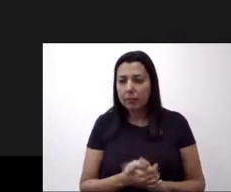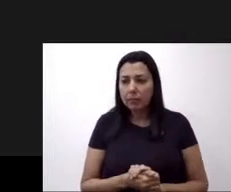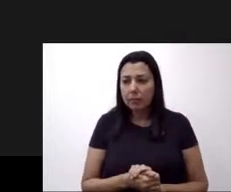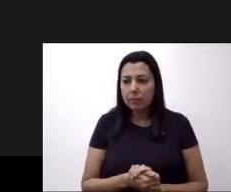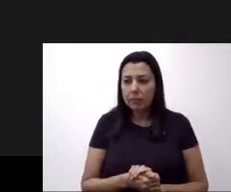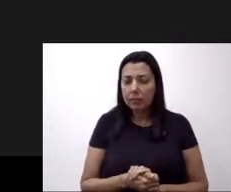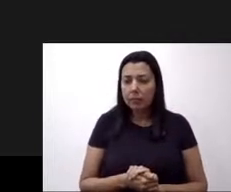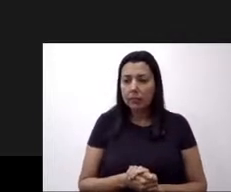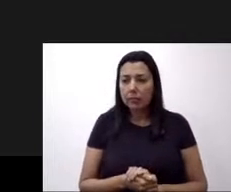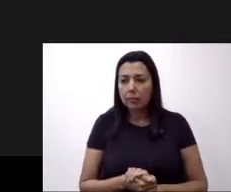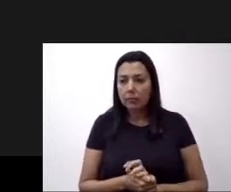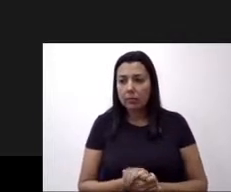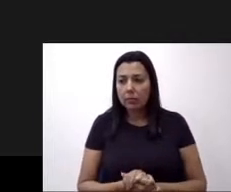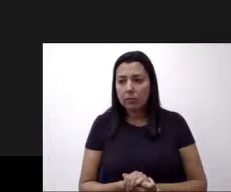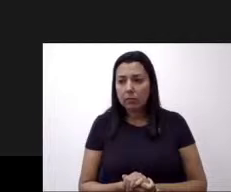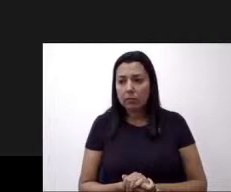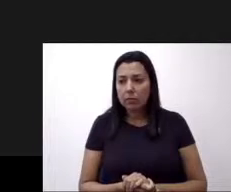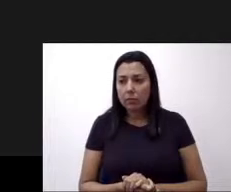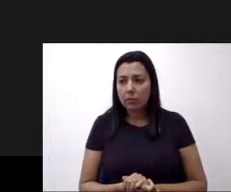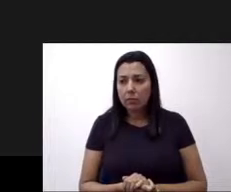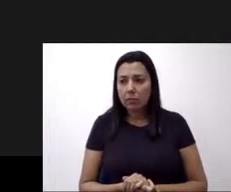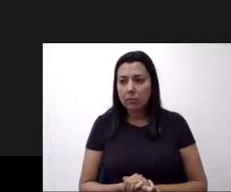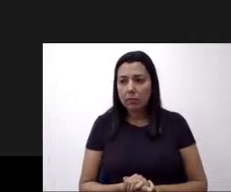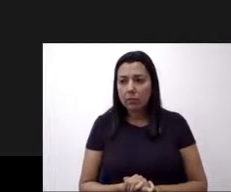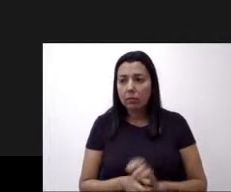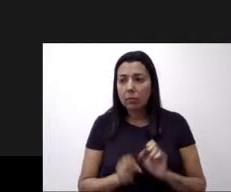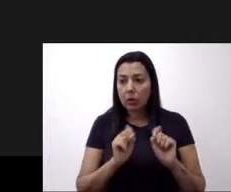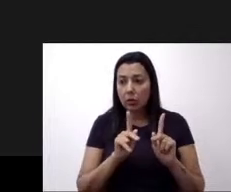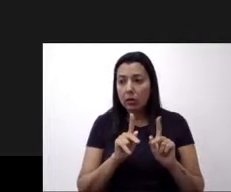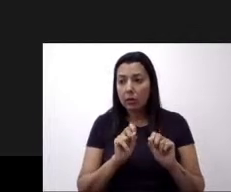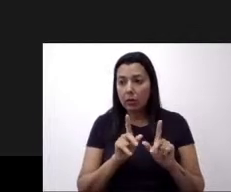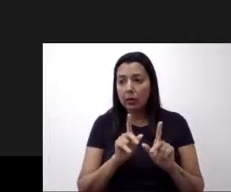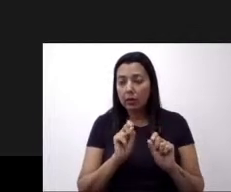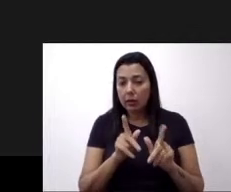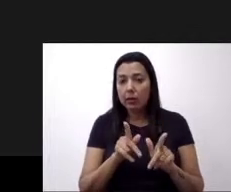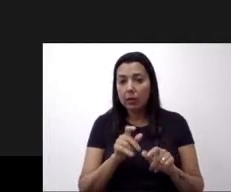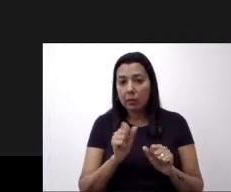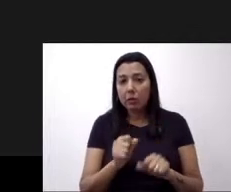okay? Is it okay? Can you see my